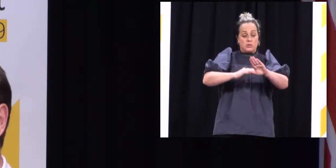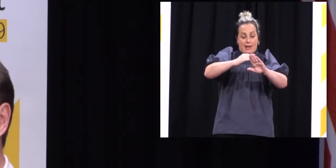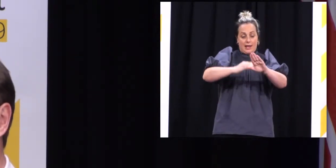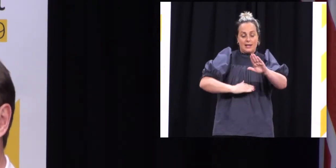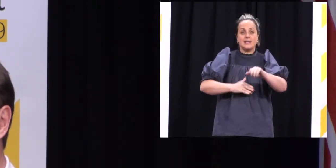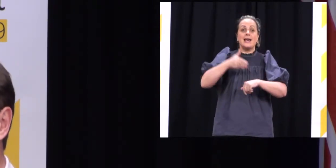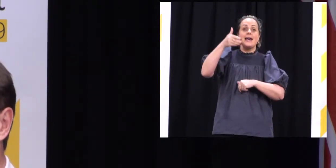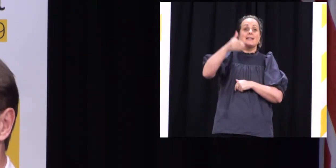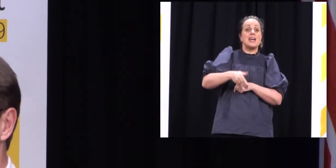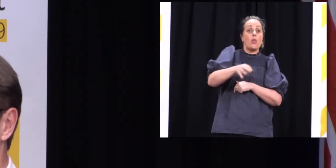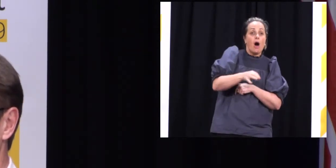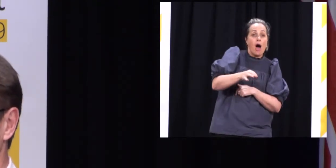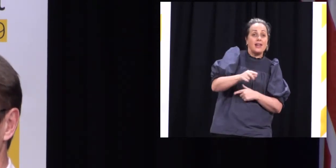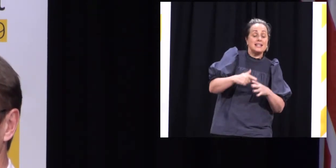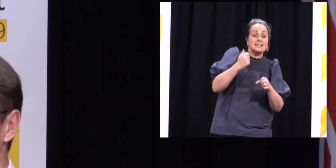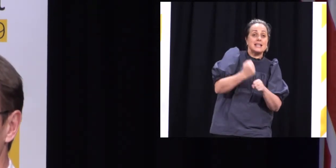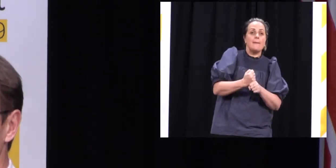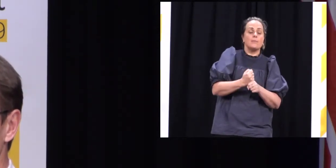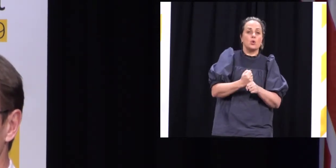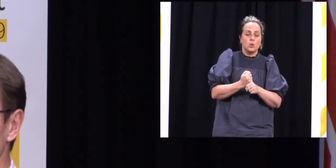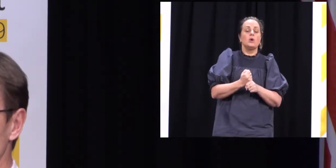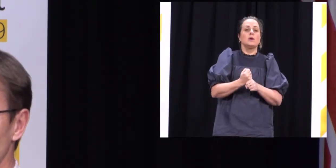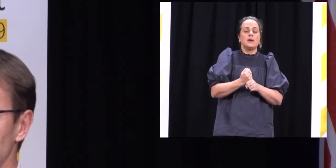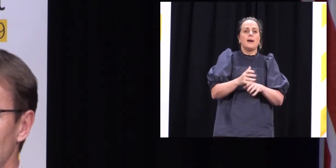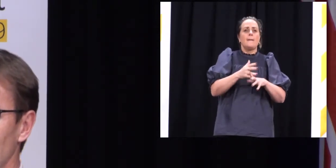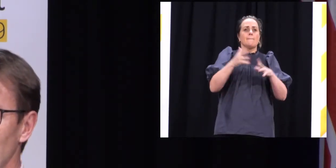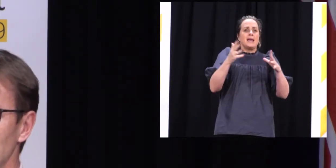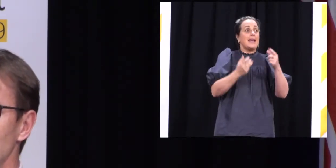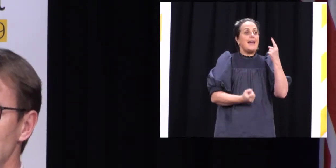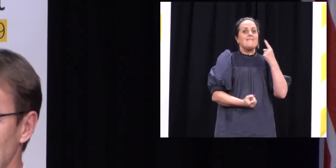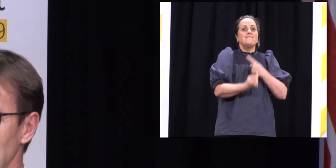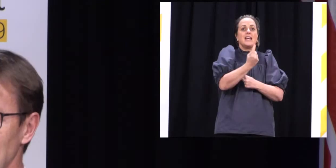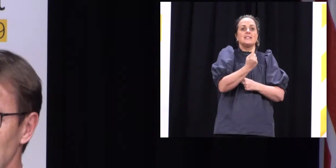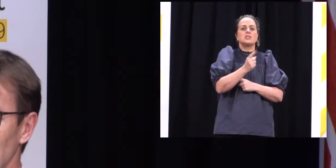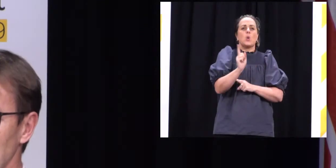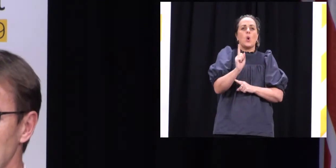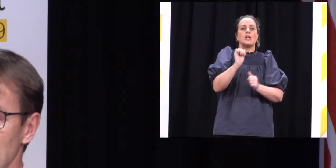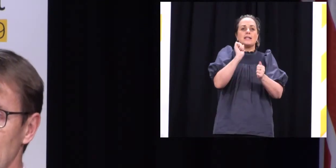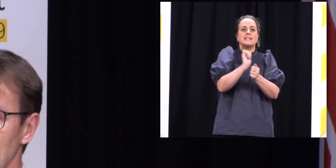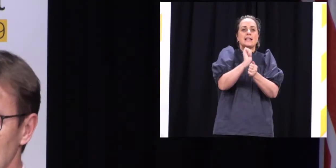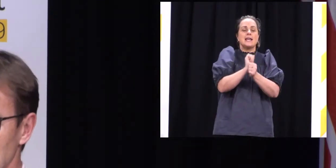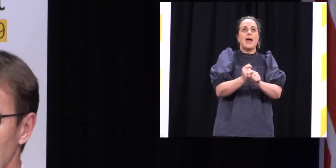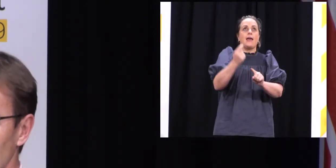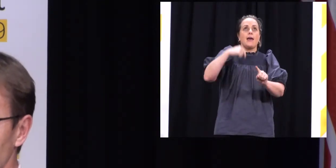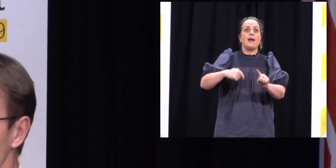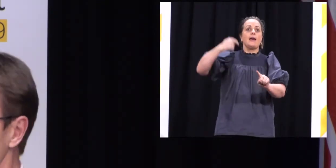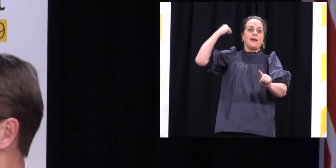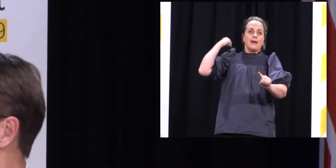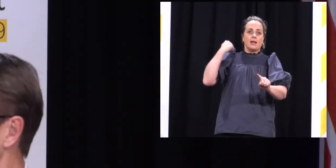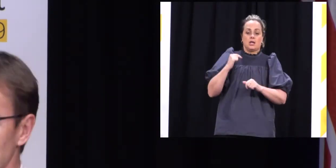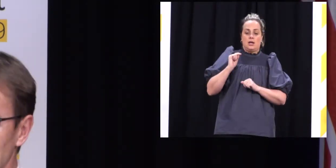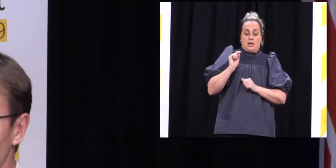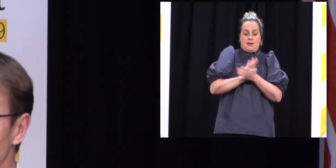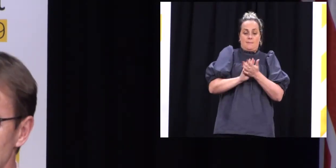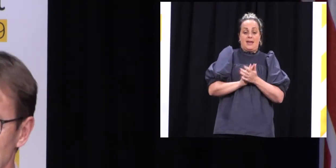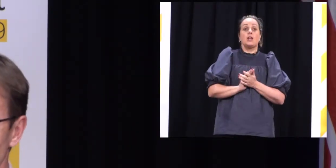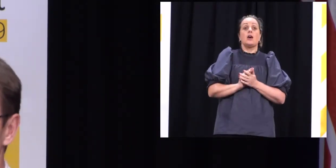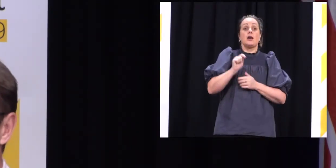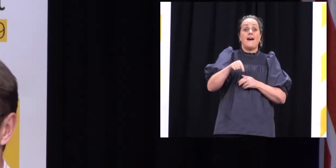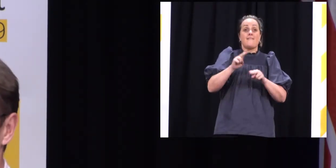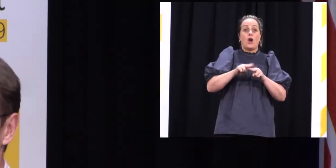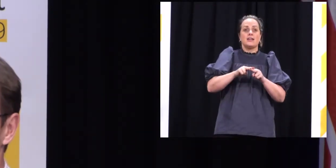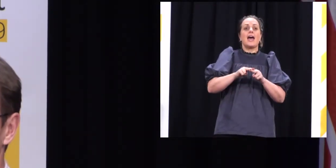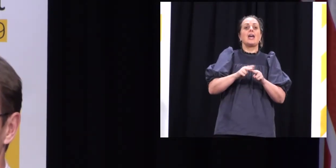particularly the South Island, the big exposure events we're concerned about were 2 Saturdays ago. So this Friday will be 14 days